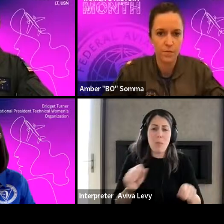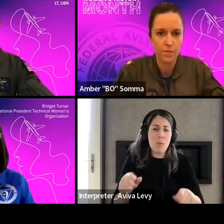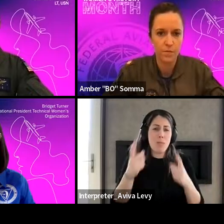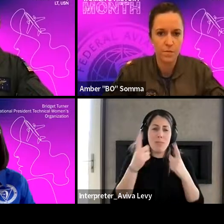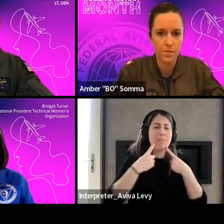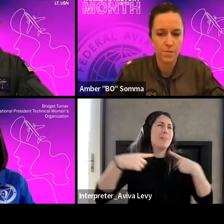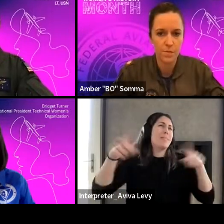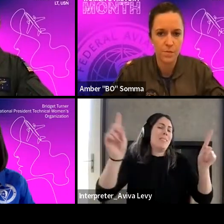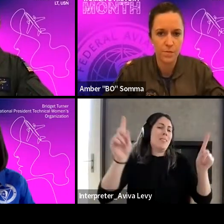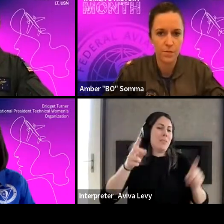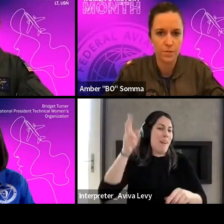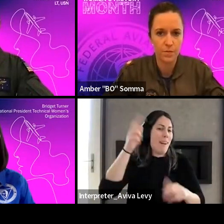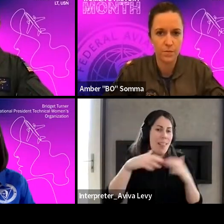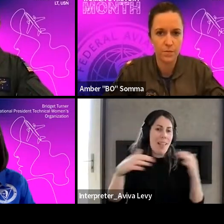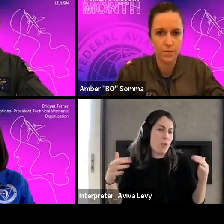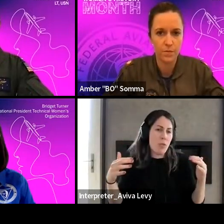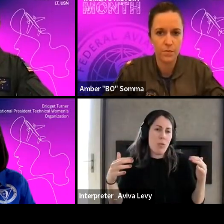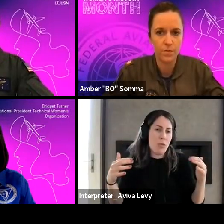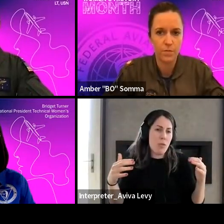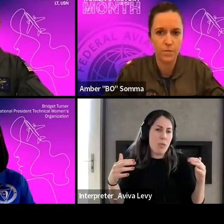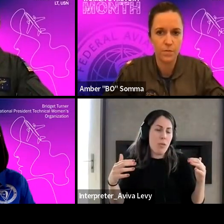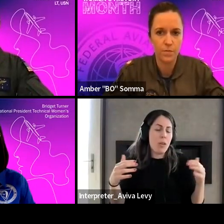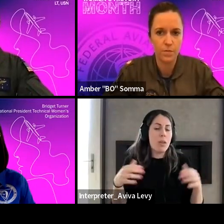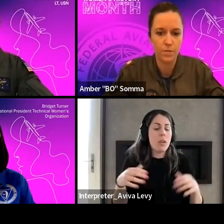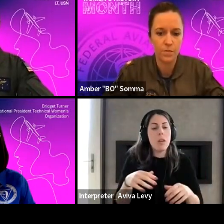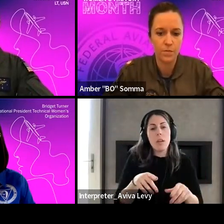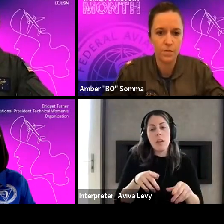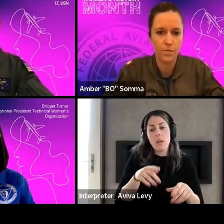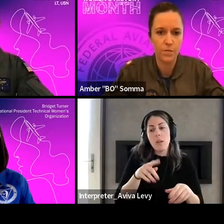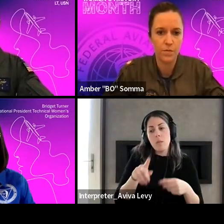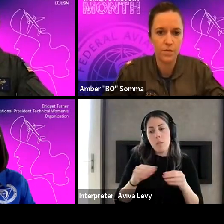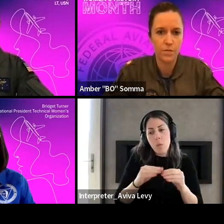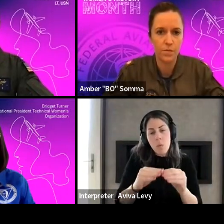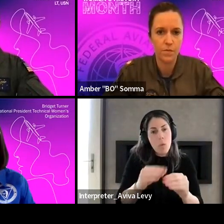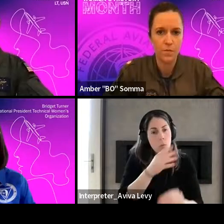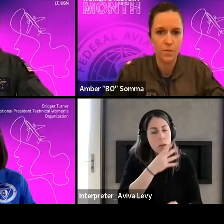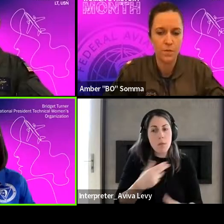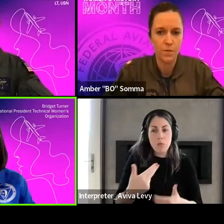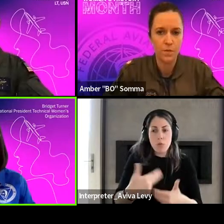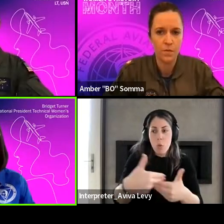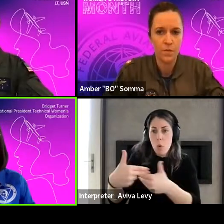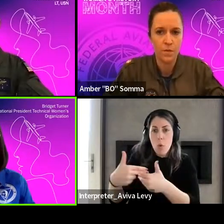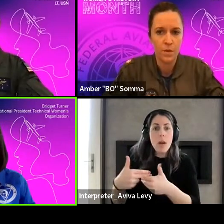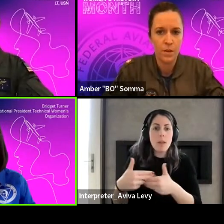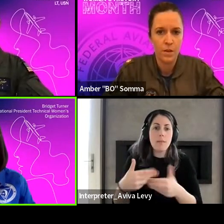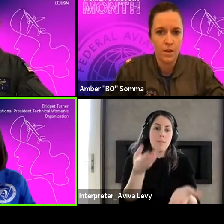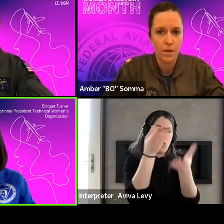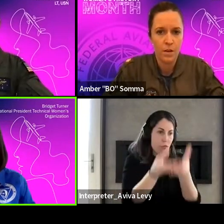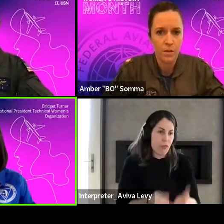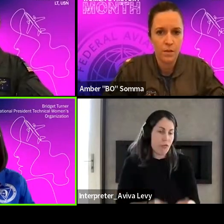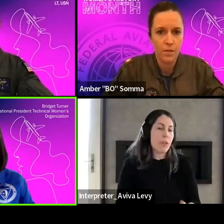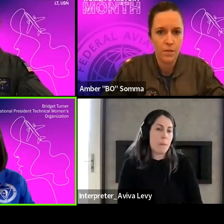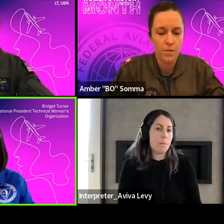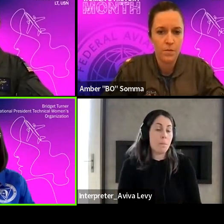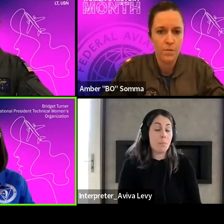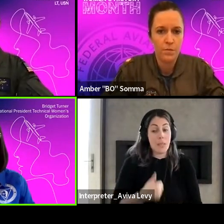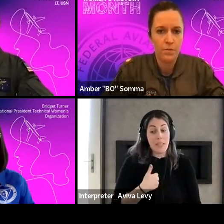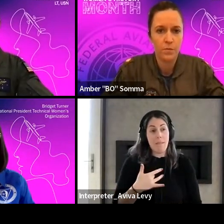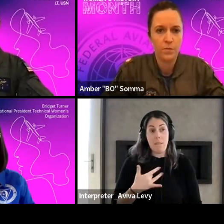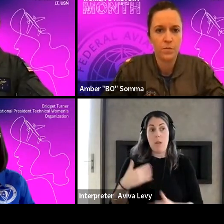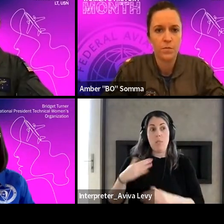in this career. And as more women join, we can continue to prove that. Mm-hmm. I know personally, I've felt pressure that I need